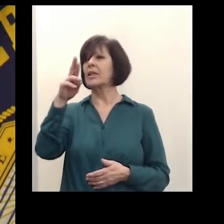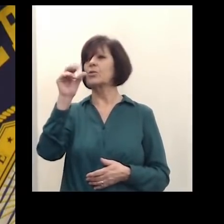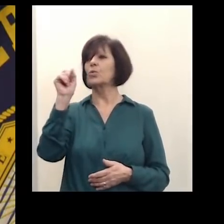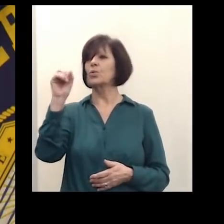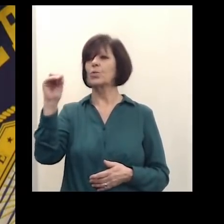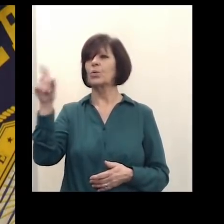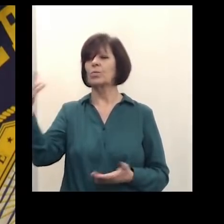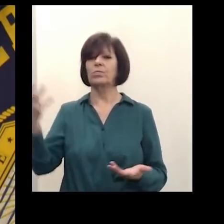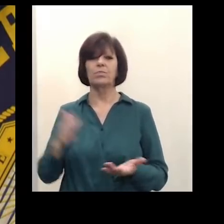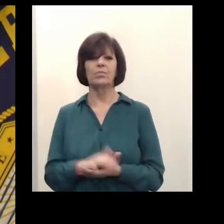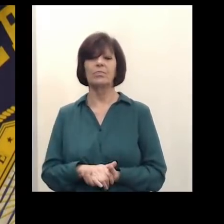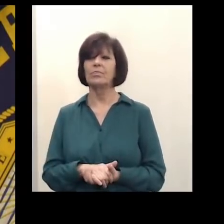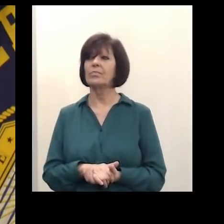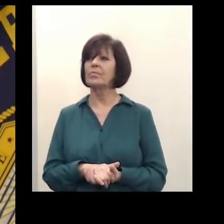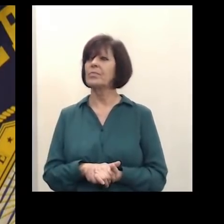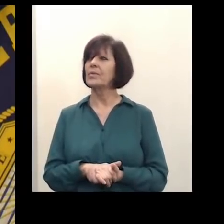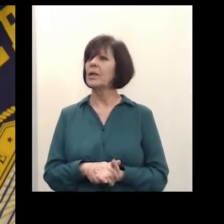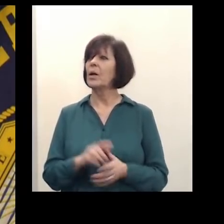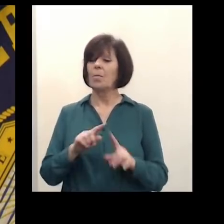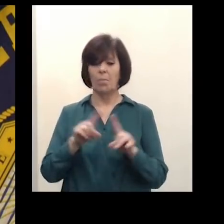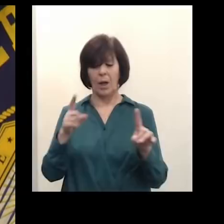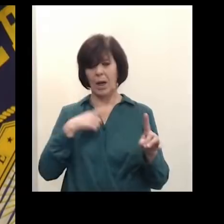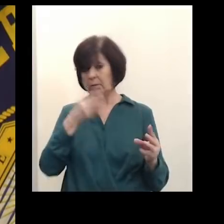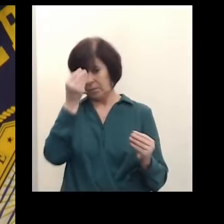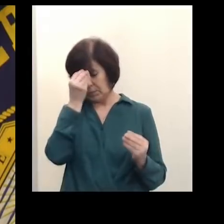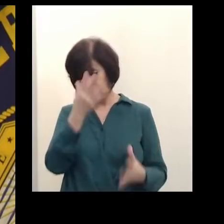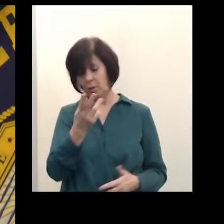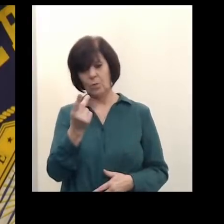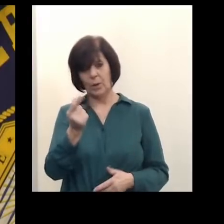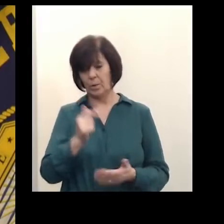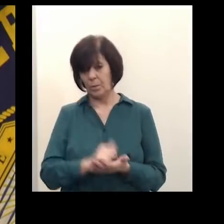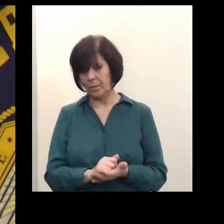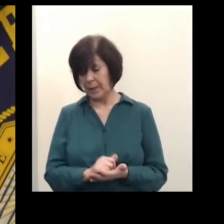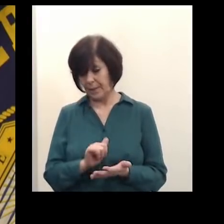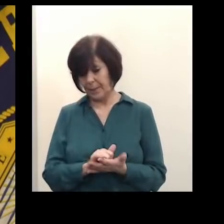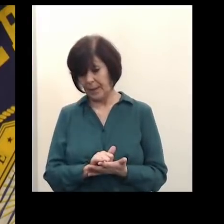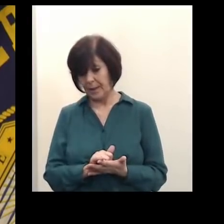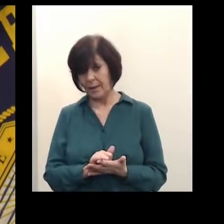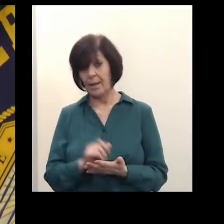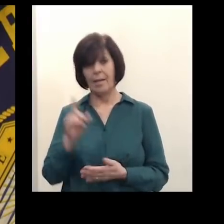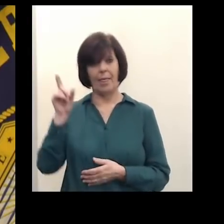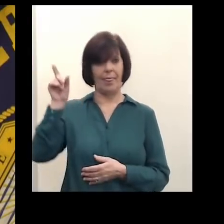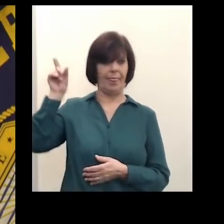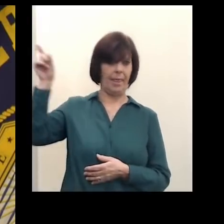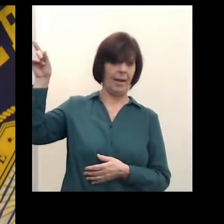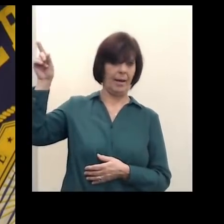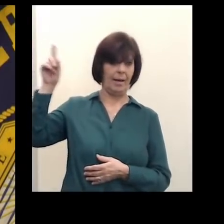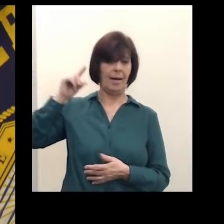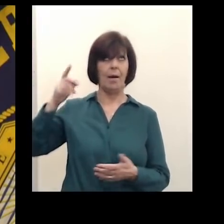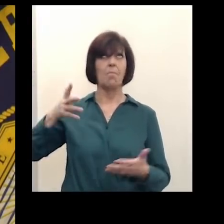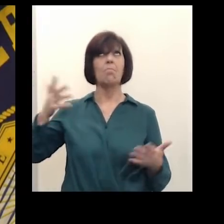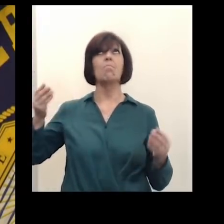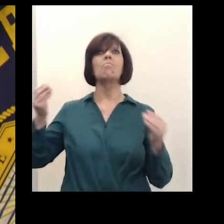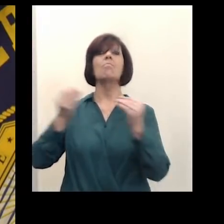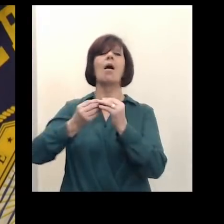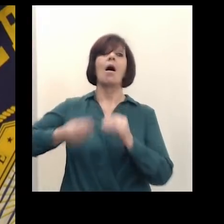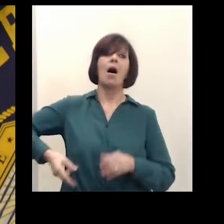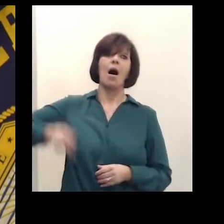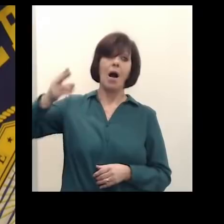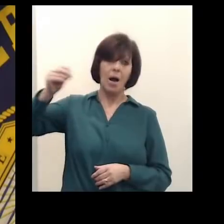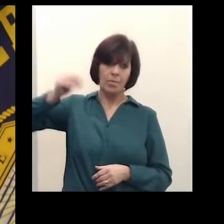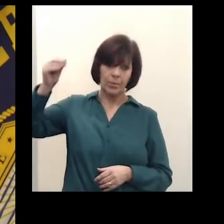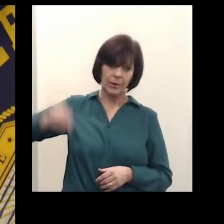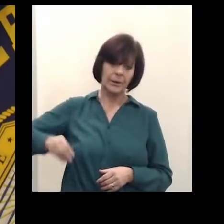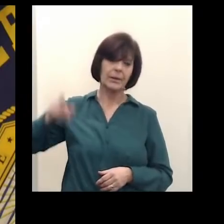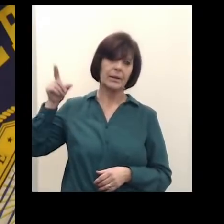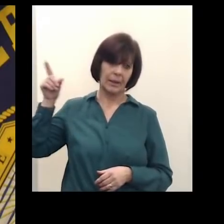do more of the specifics, but I'm going to note right off the top that they have a much higher percentage of individuals